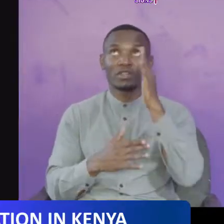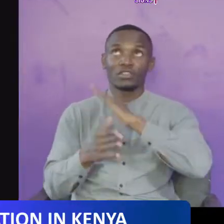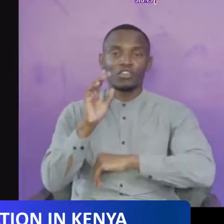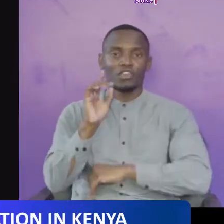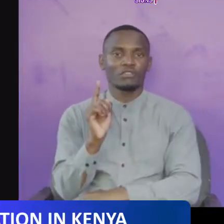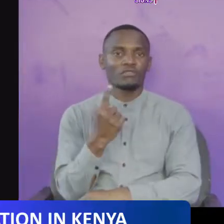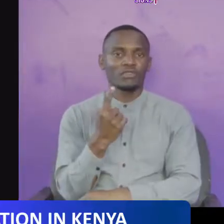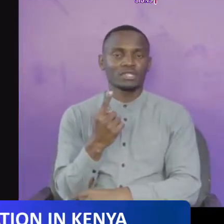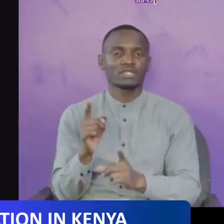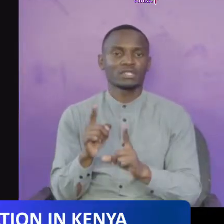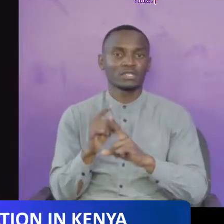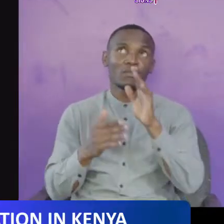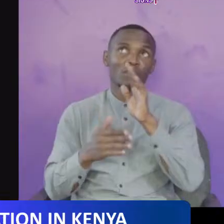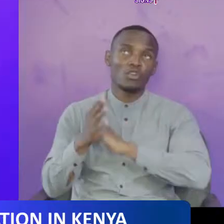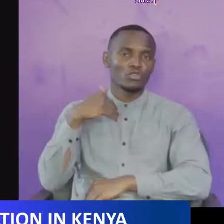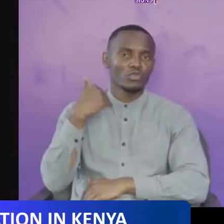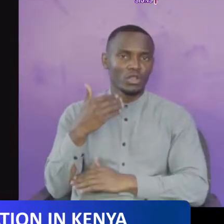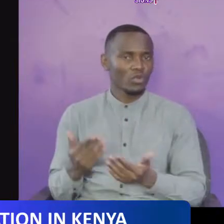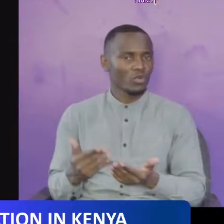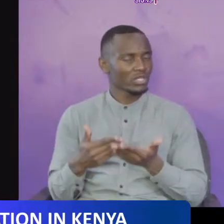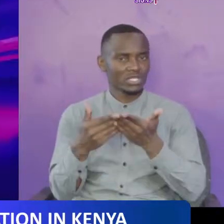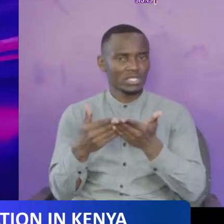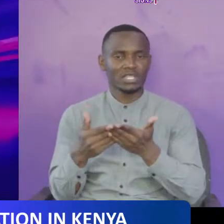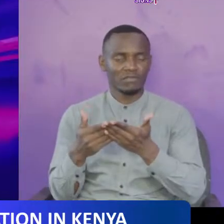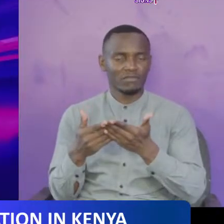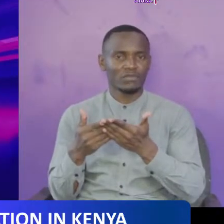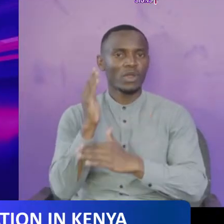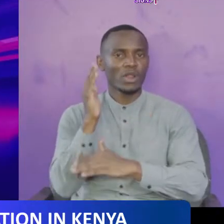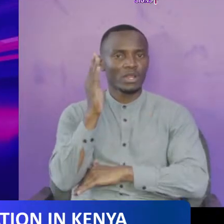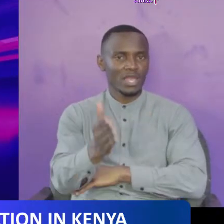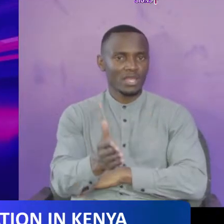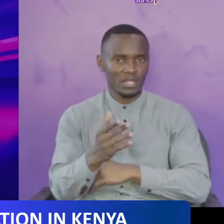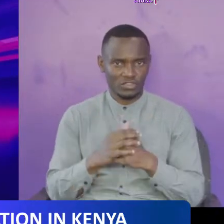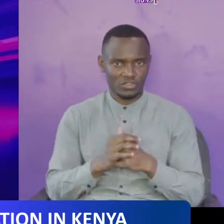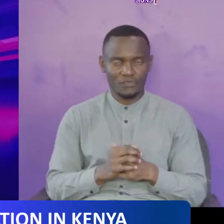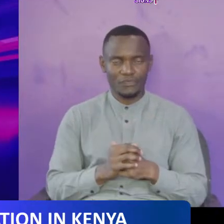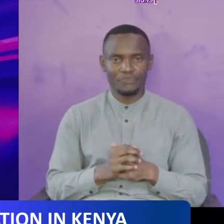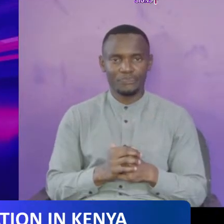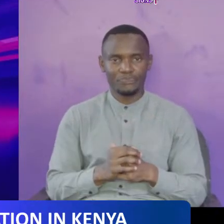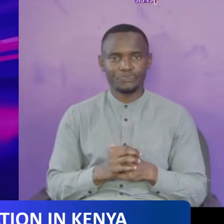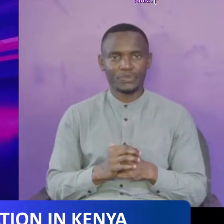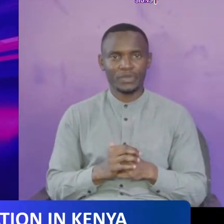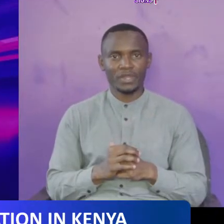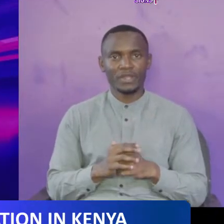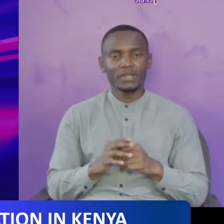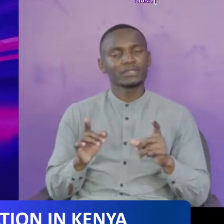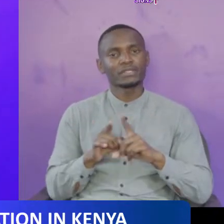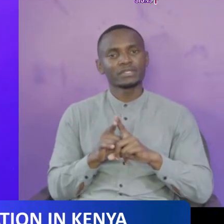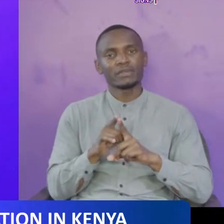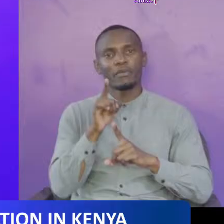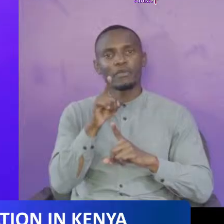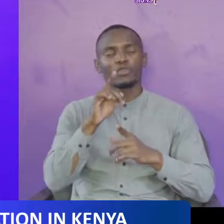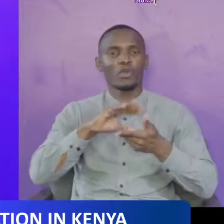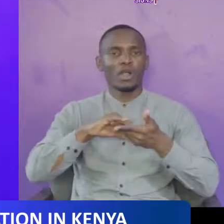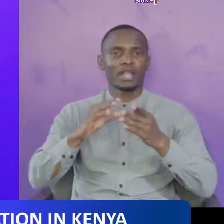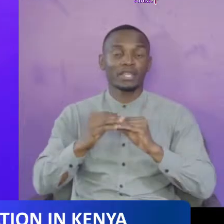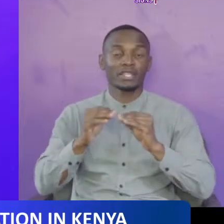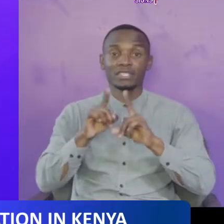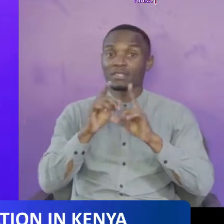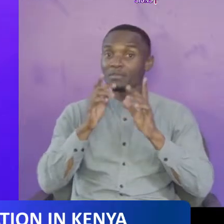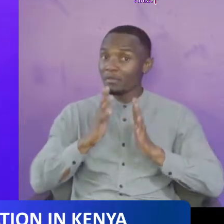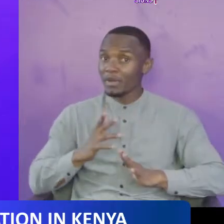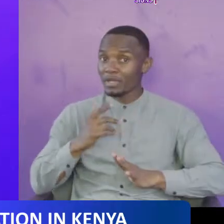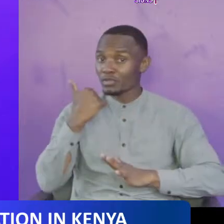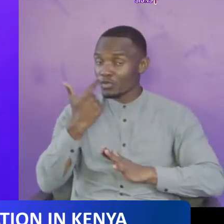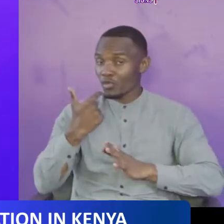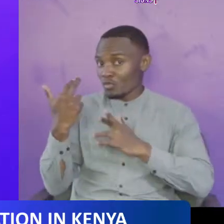will always give you direction. He will always. There's a way you were created, and the manufacturer who manufactured you, there's